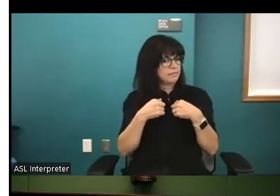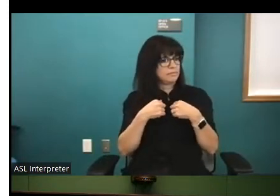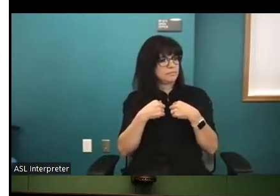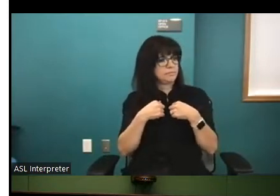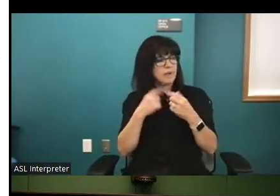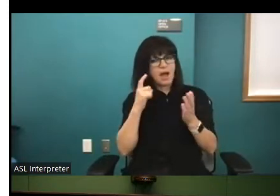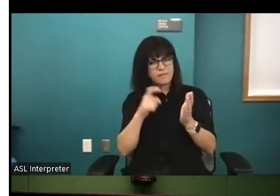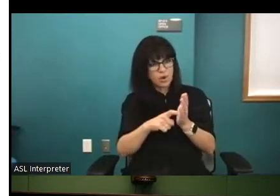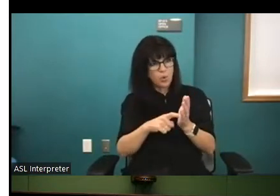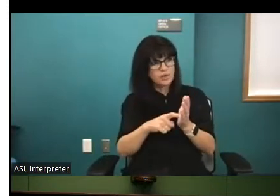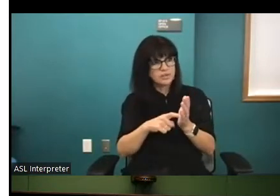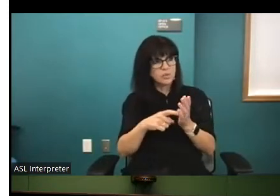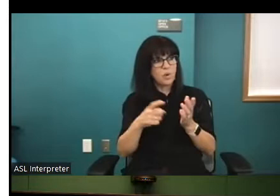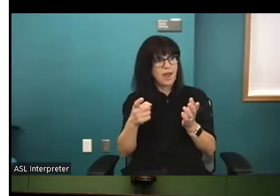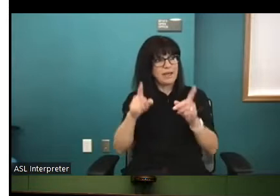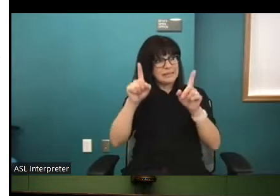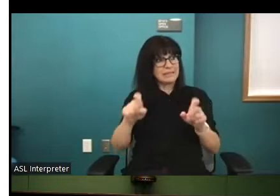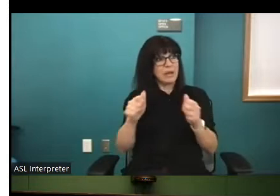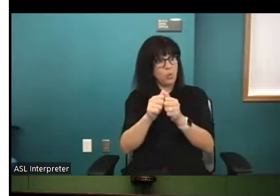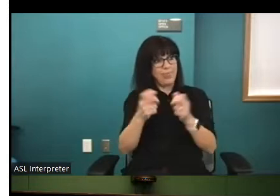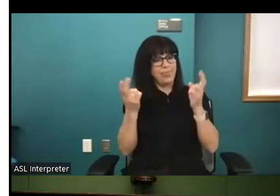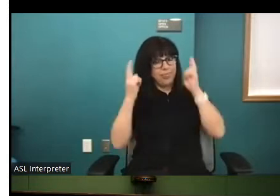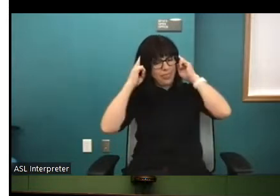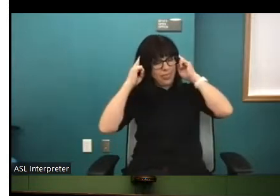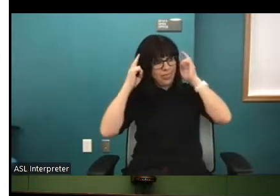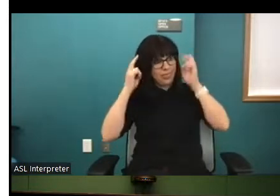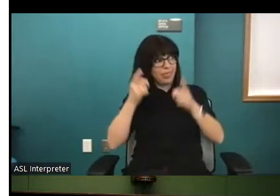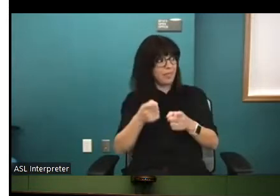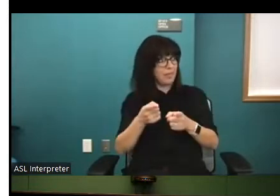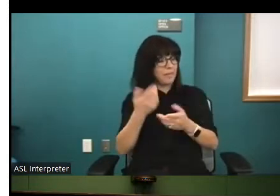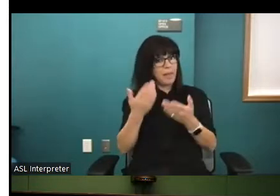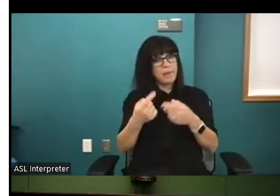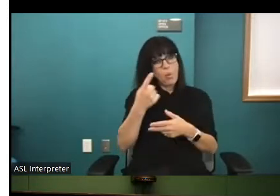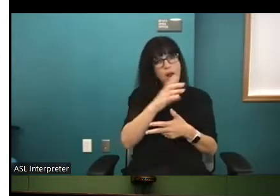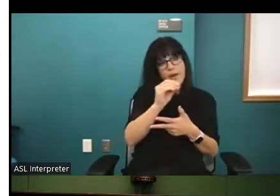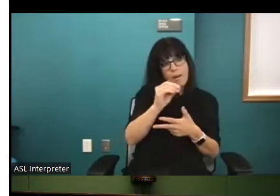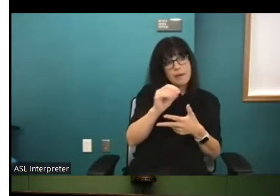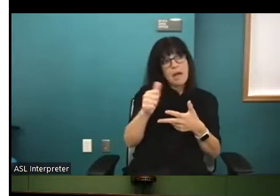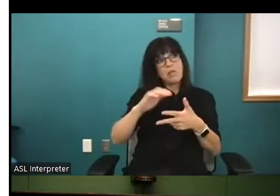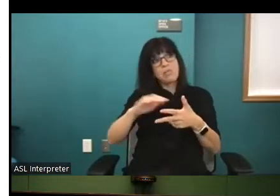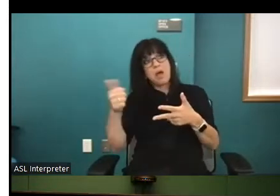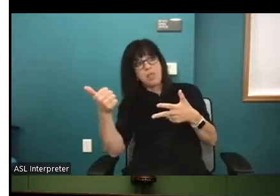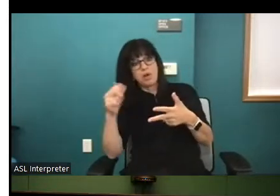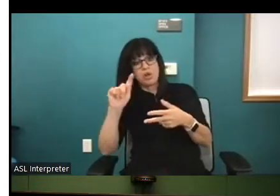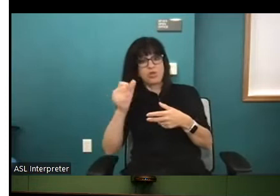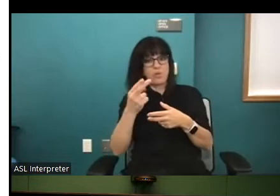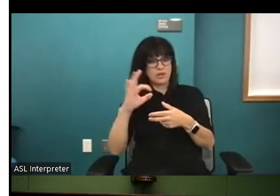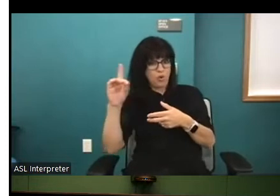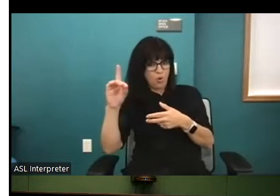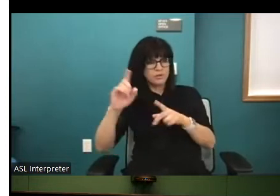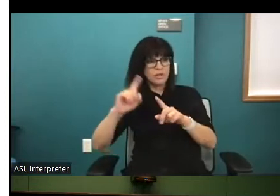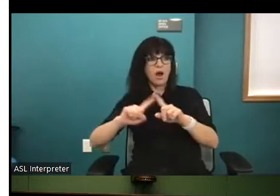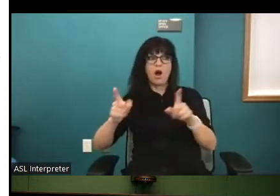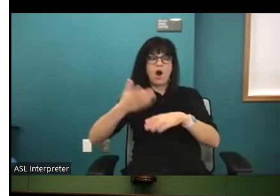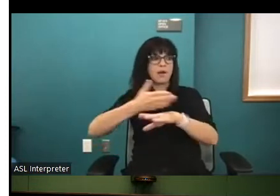when I get aided testing back, there is maybe one company more than others, that thresholds are much better. They're